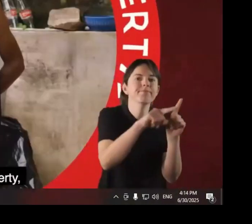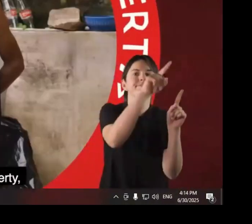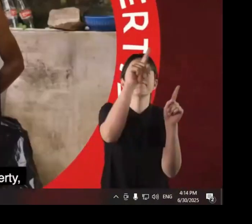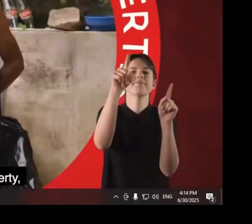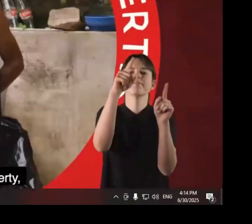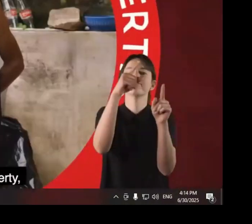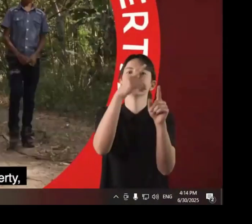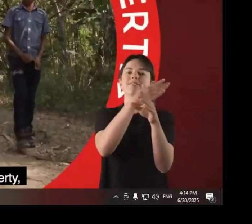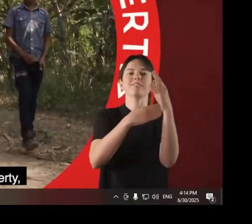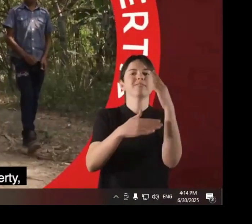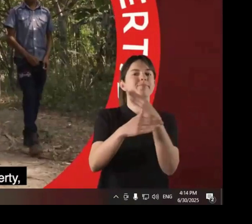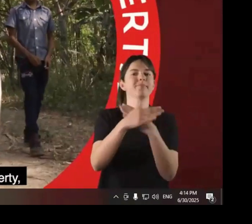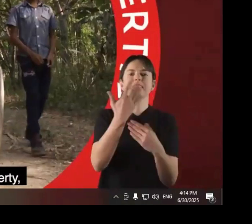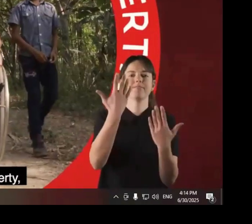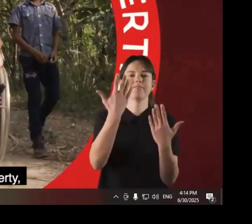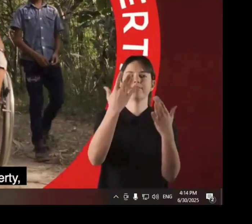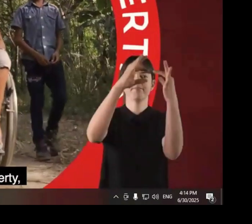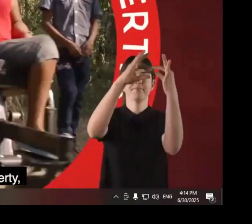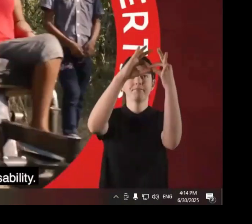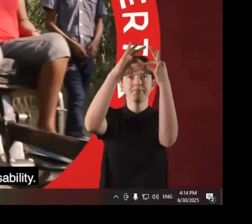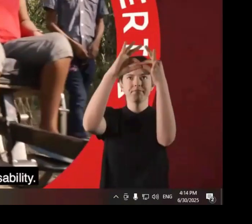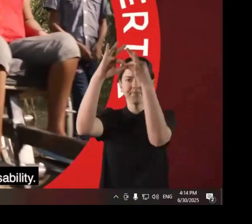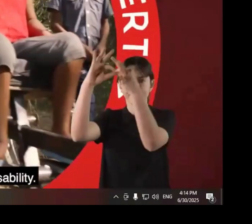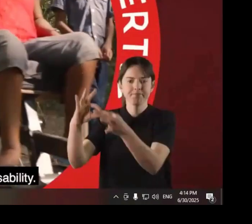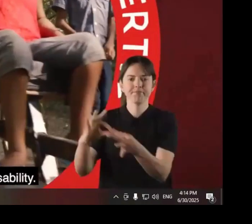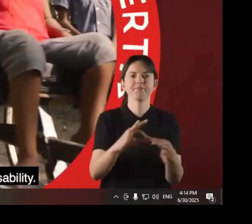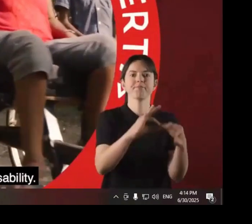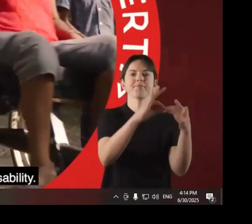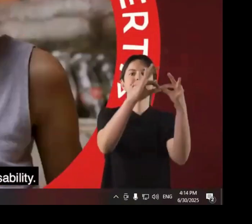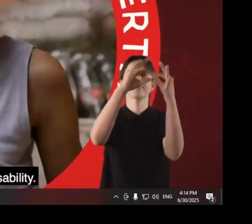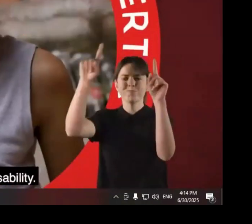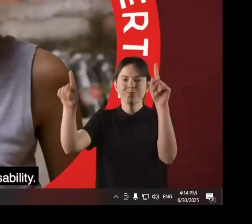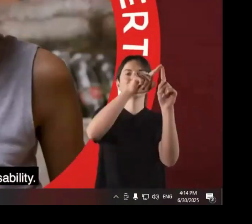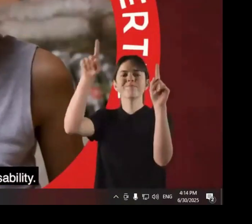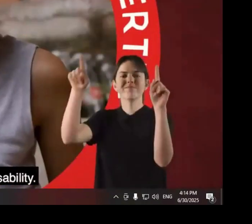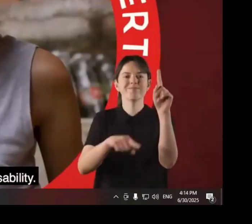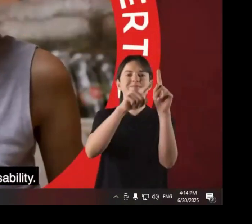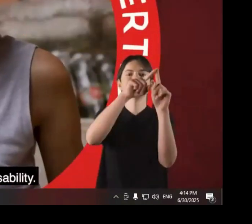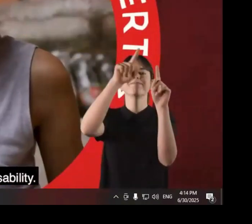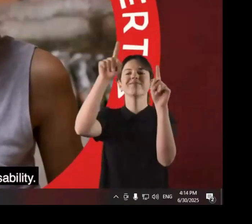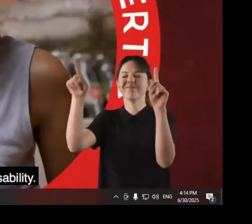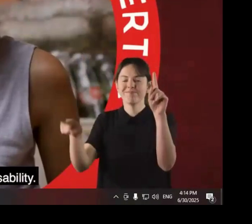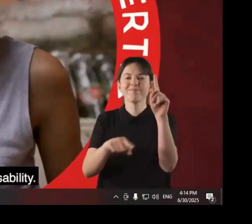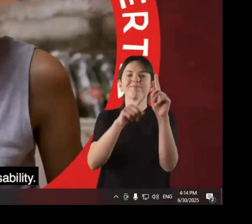And because I live in poverty, I'm more likely to have a disability.